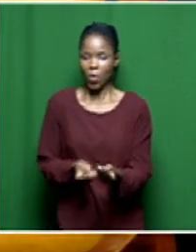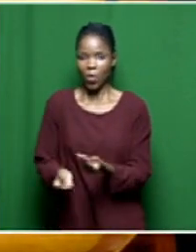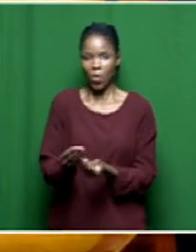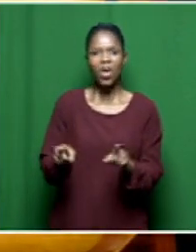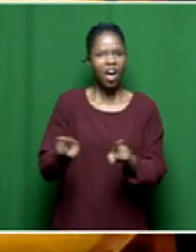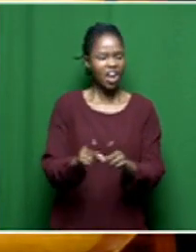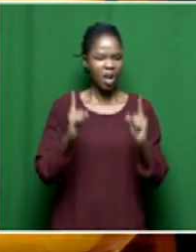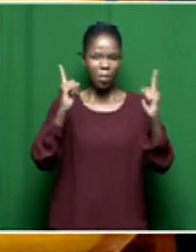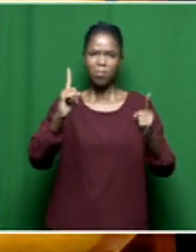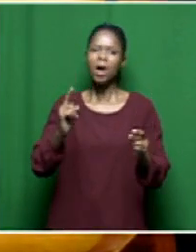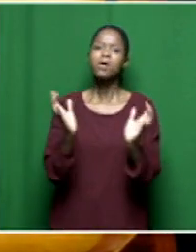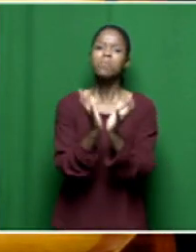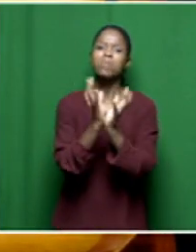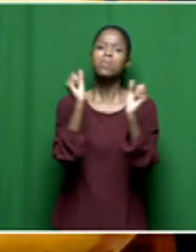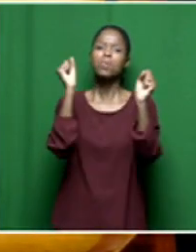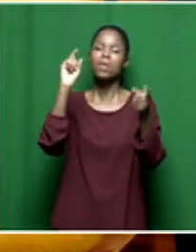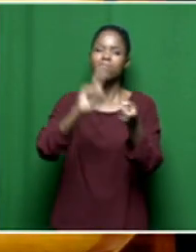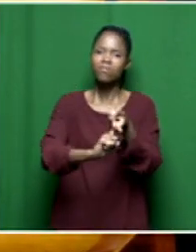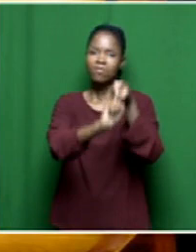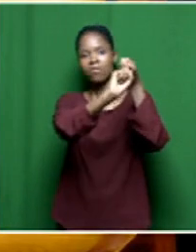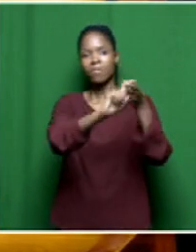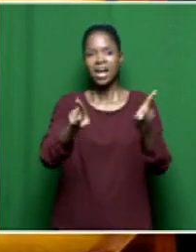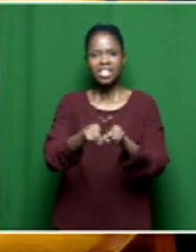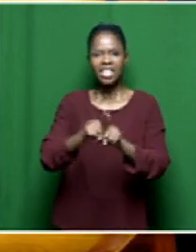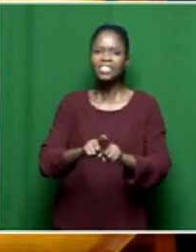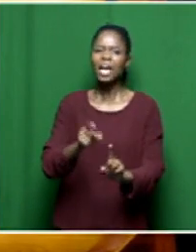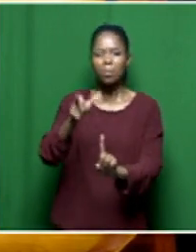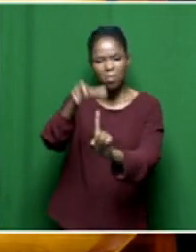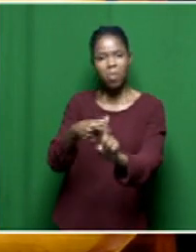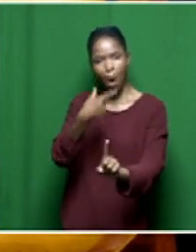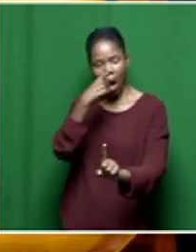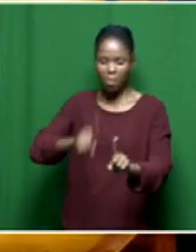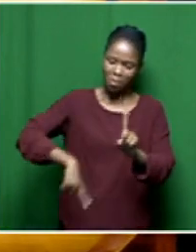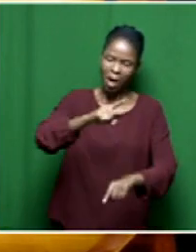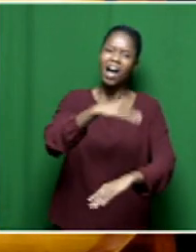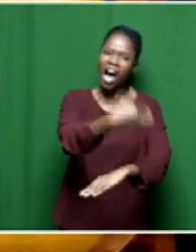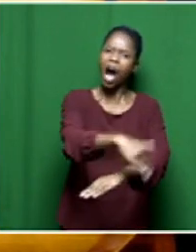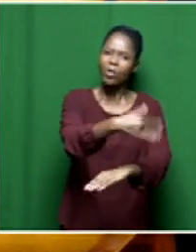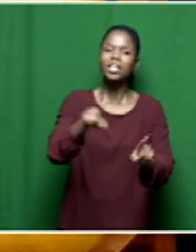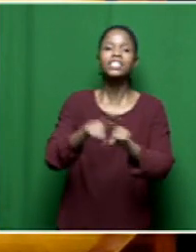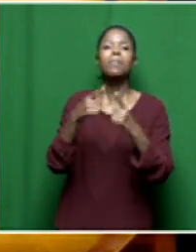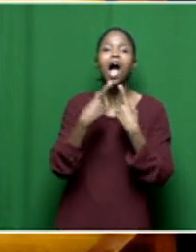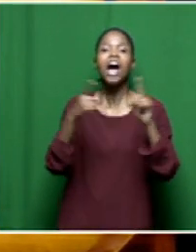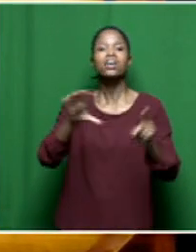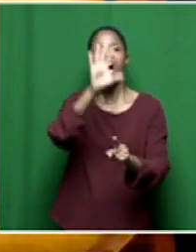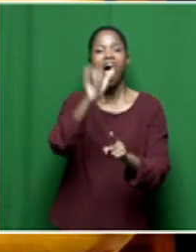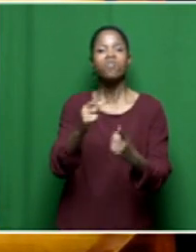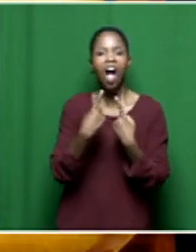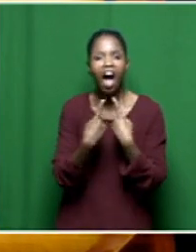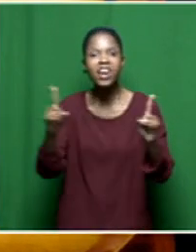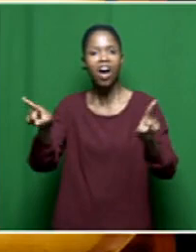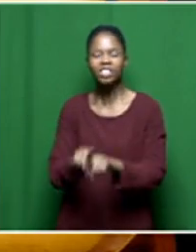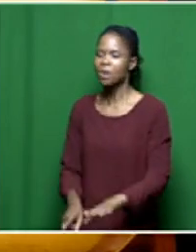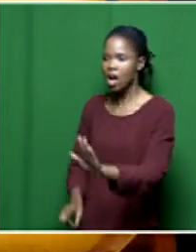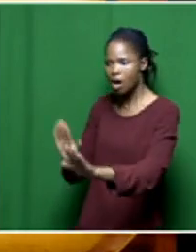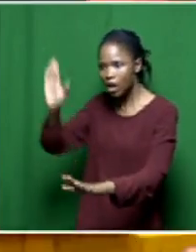an adjournment. Point of order. The president must go outside and make sure that he makes an announcement to the nation. Honourable member,